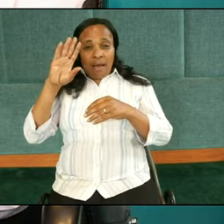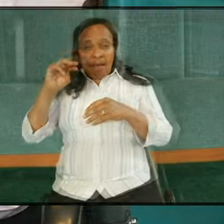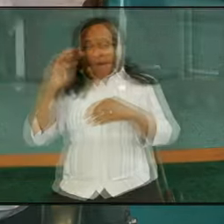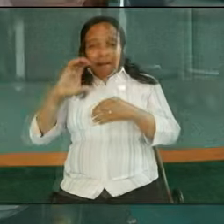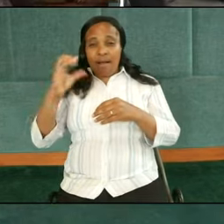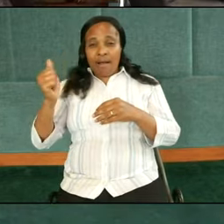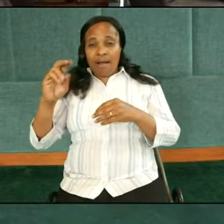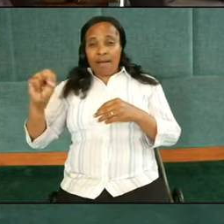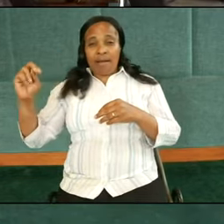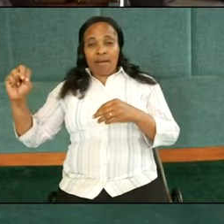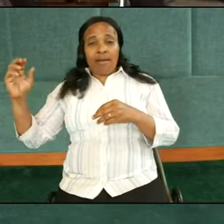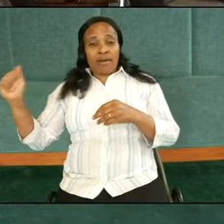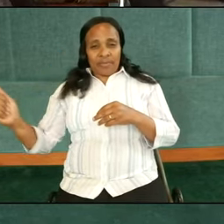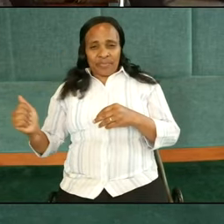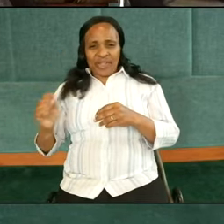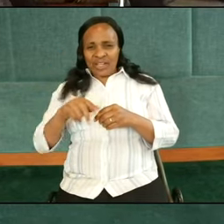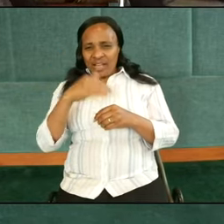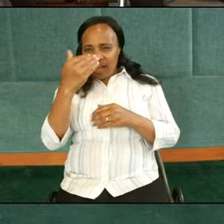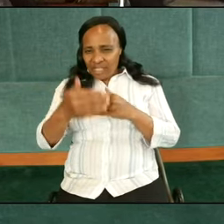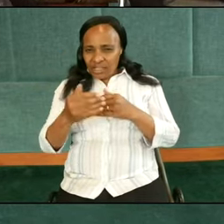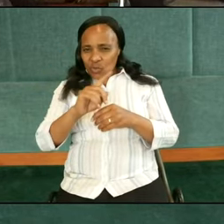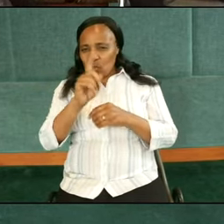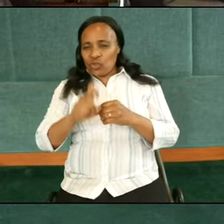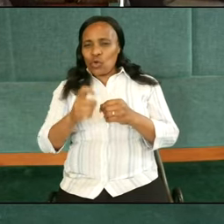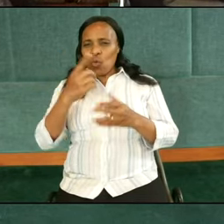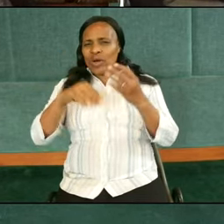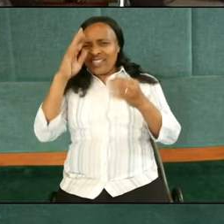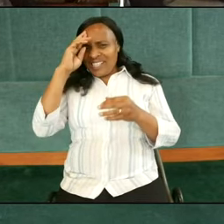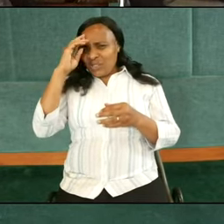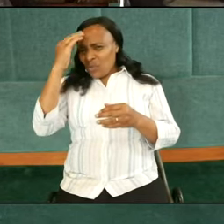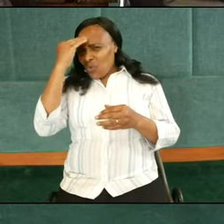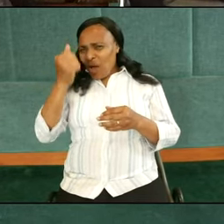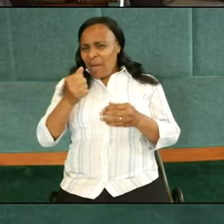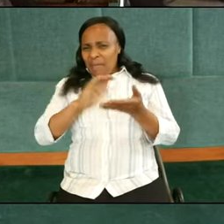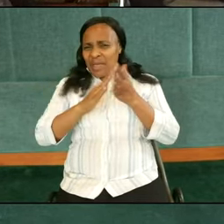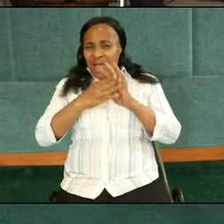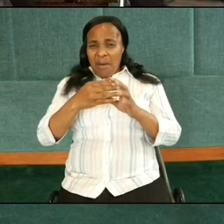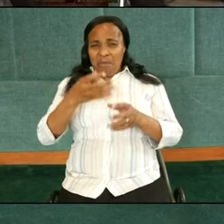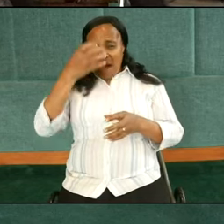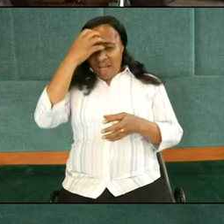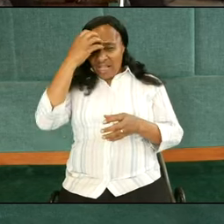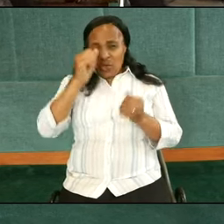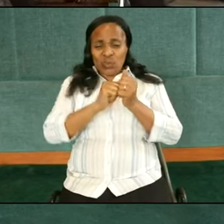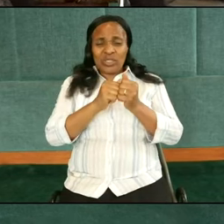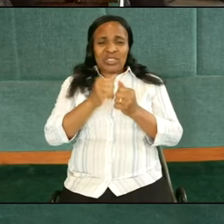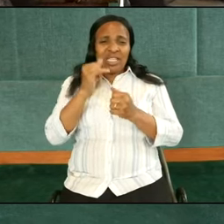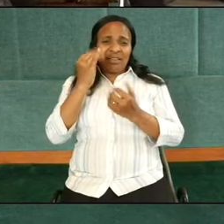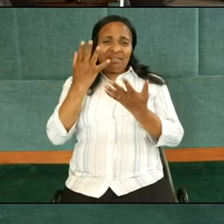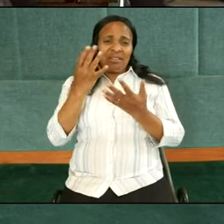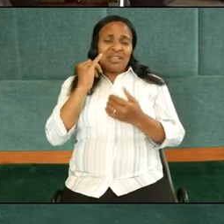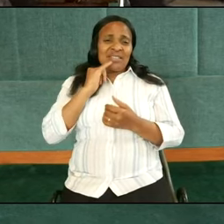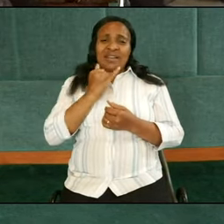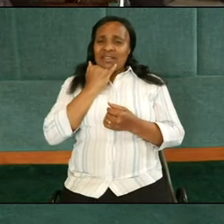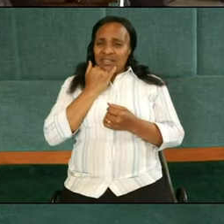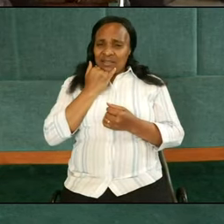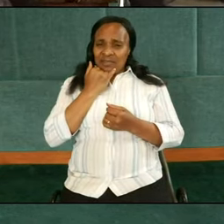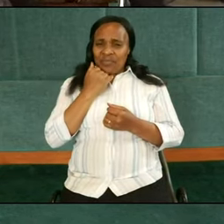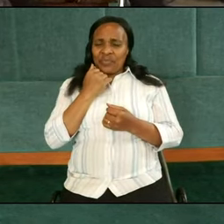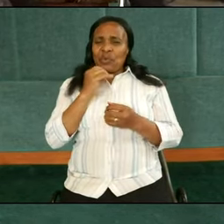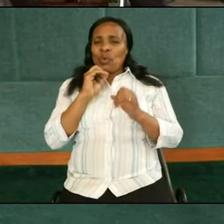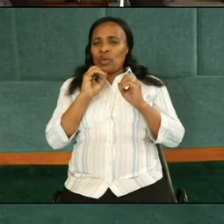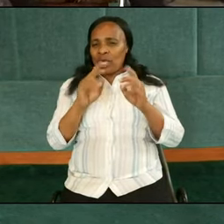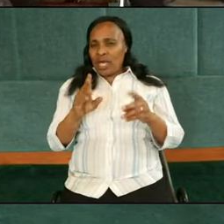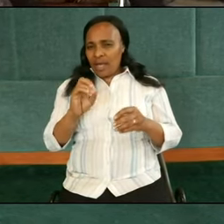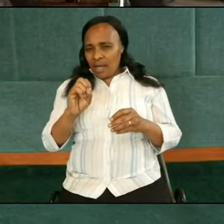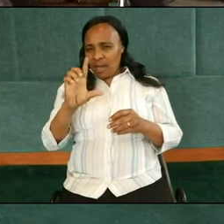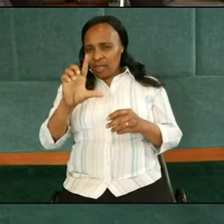next question, what reason did God have to be angry with the Israelites? Elsie? The Israelites.